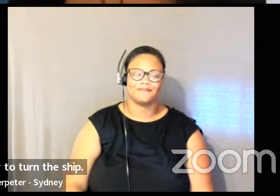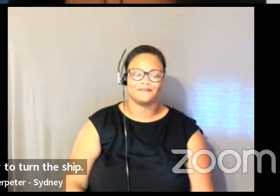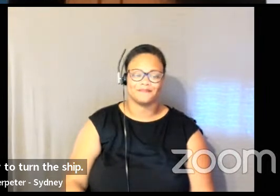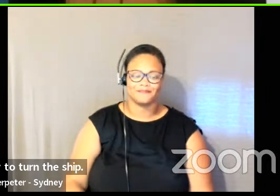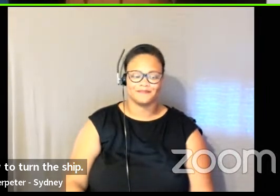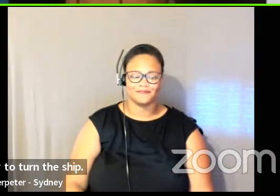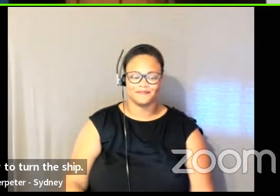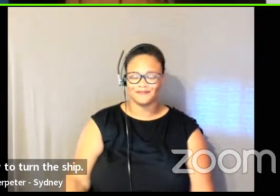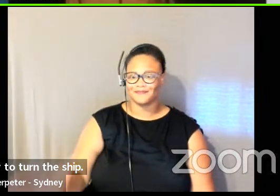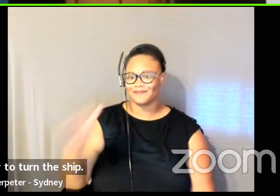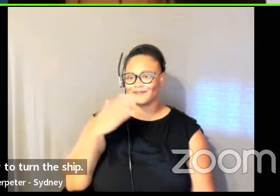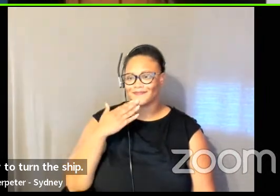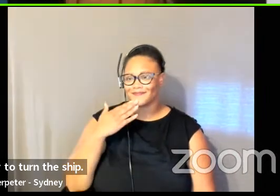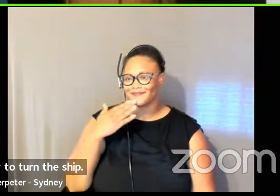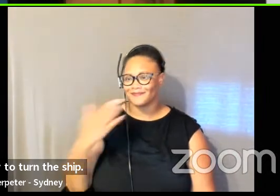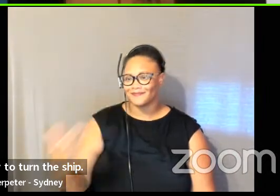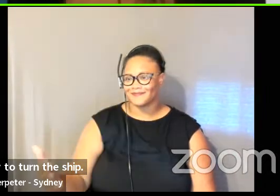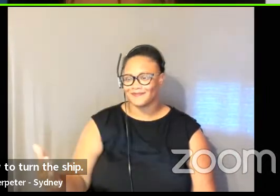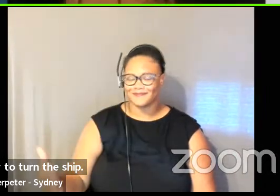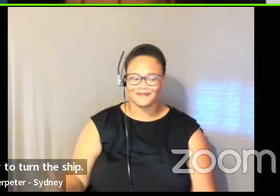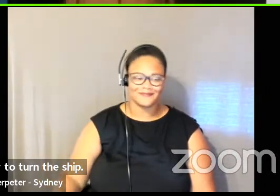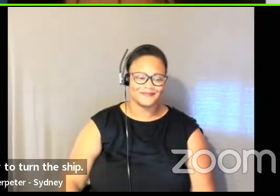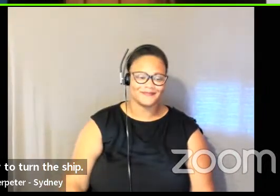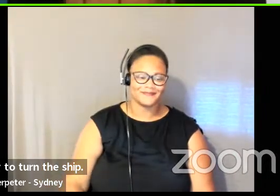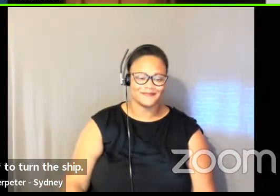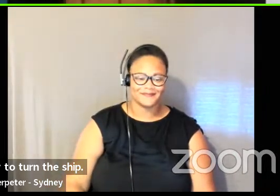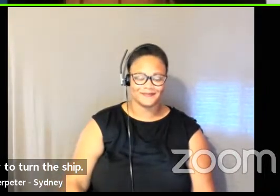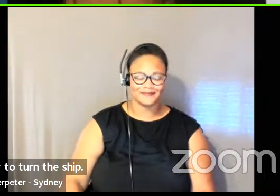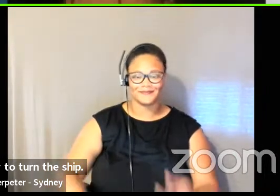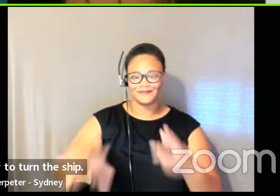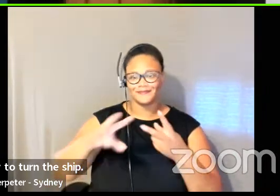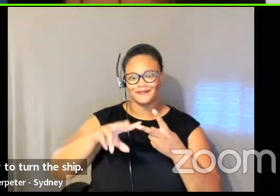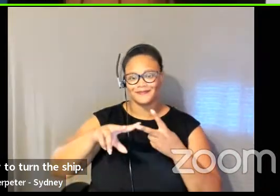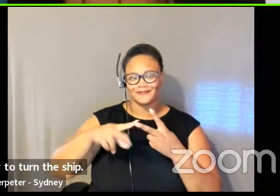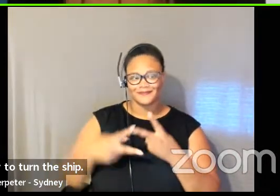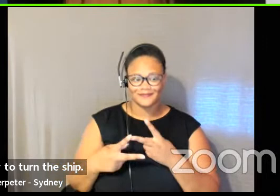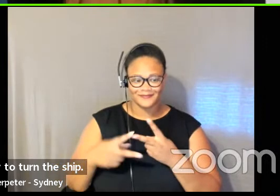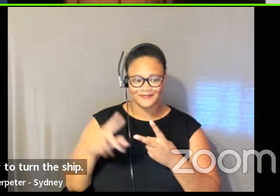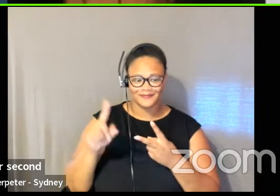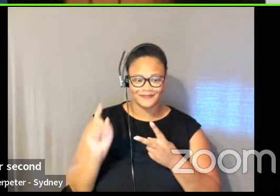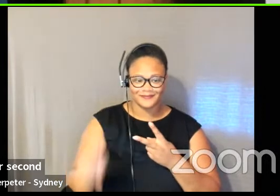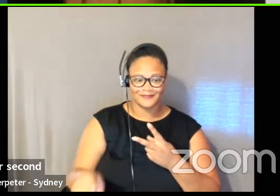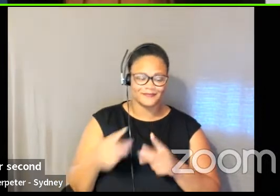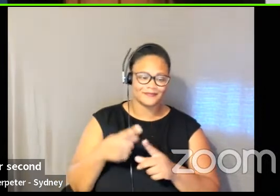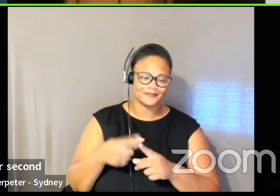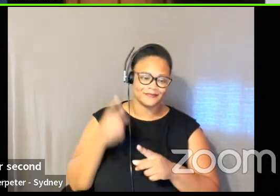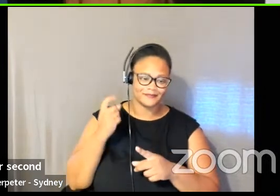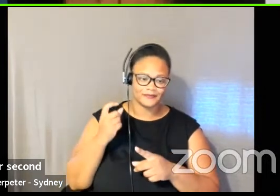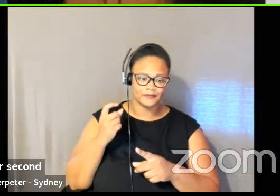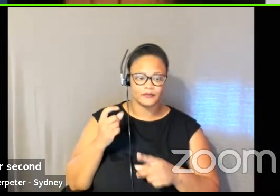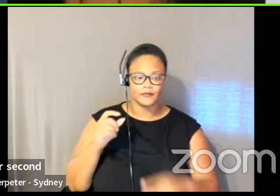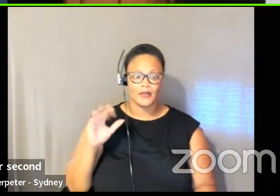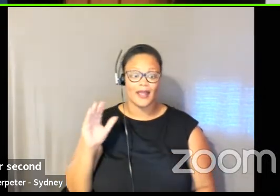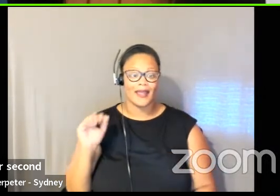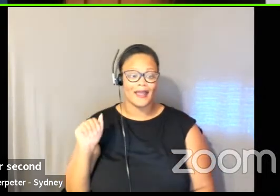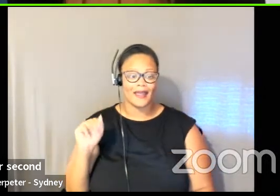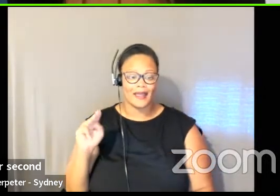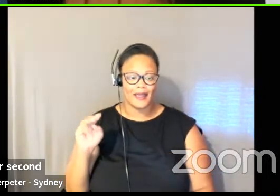Thank you. And our second question would come from Cameron